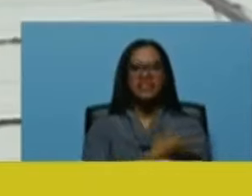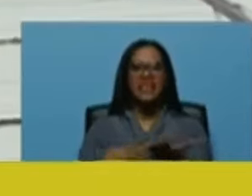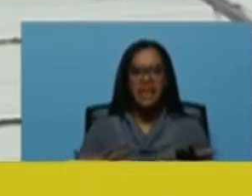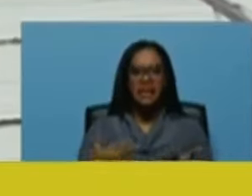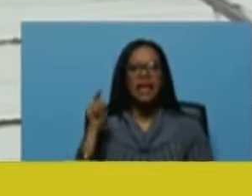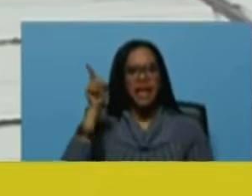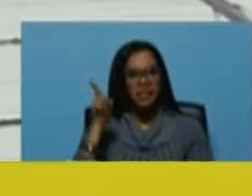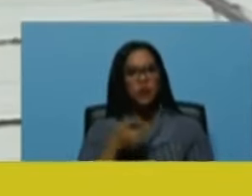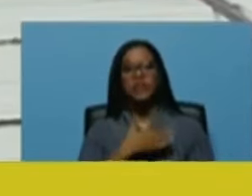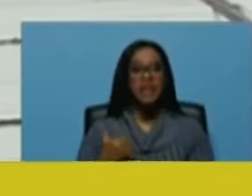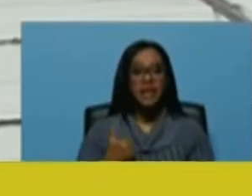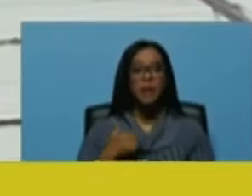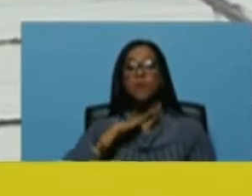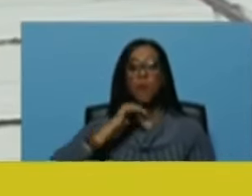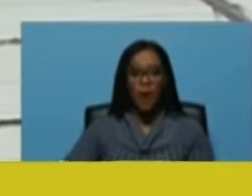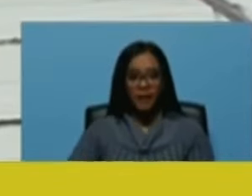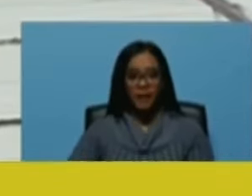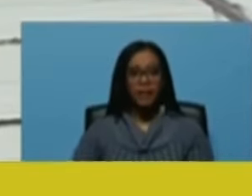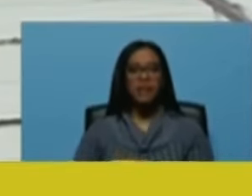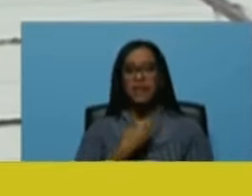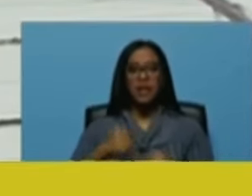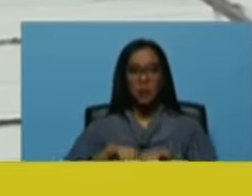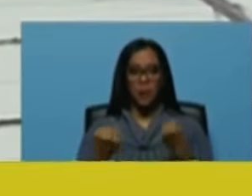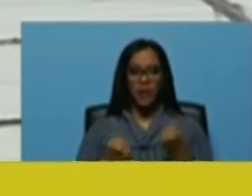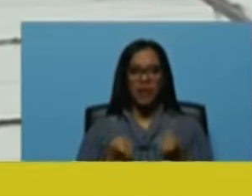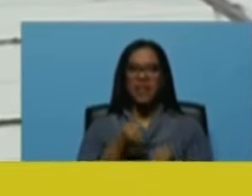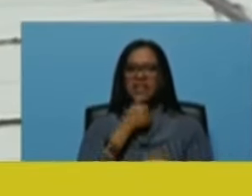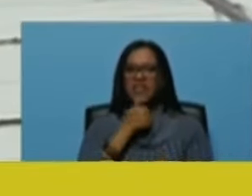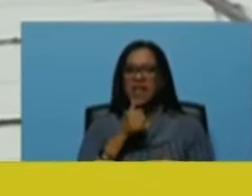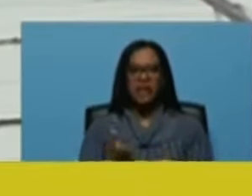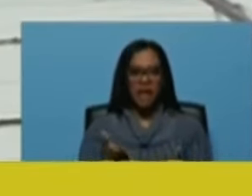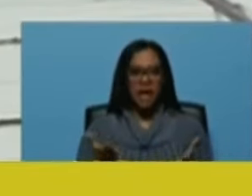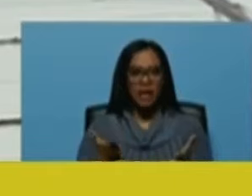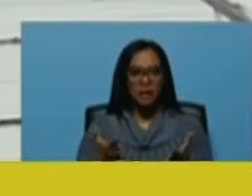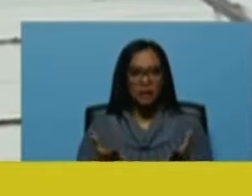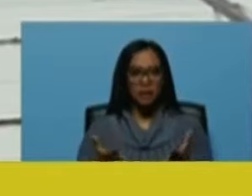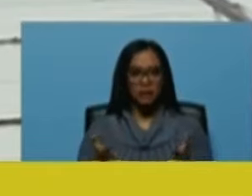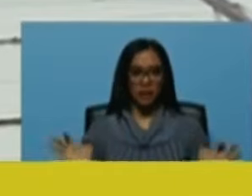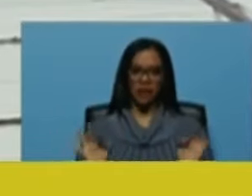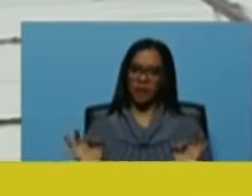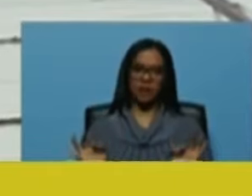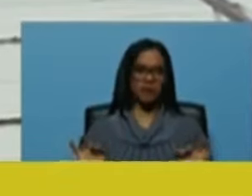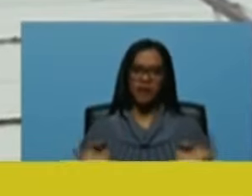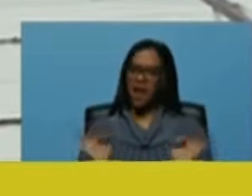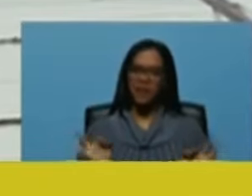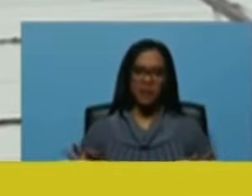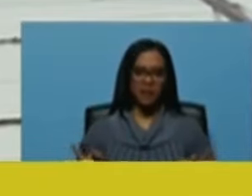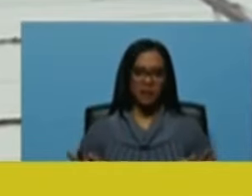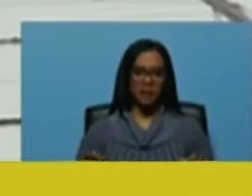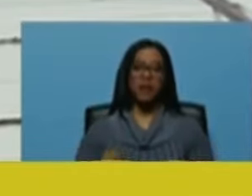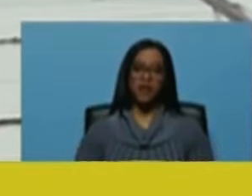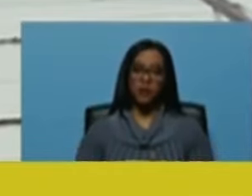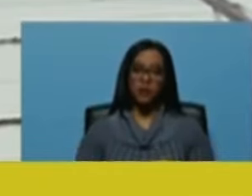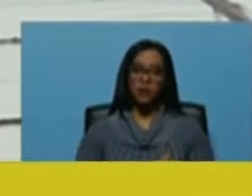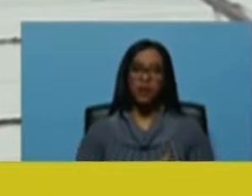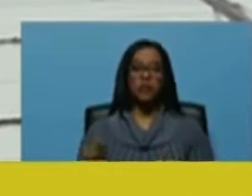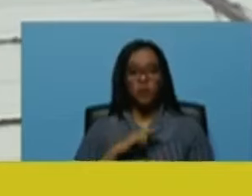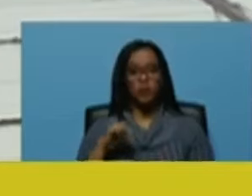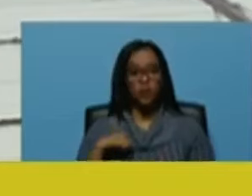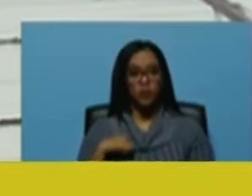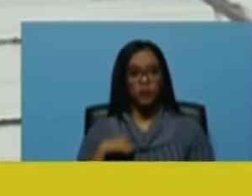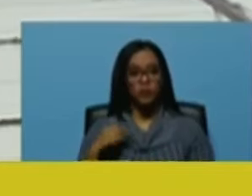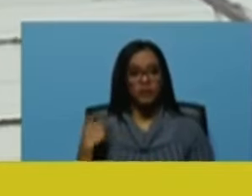want death. What they want is destruction. Who wins with destruction? Nobody wins with destruction. So then